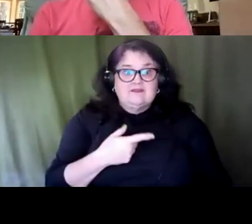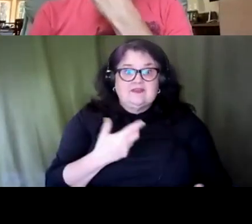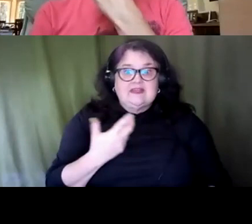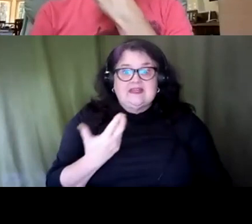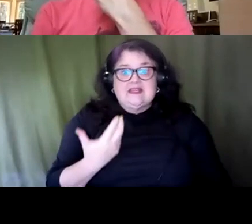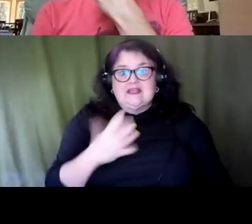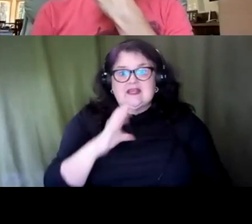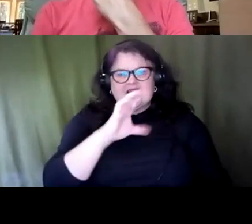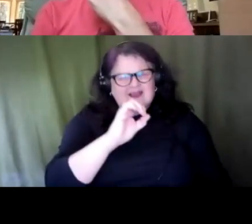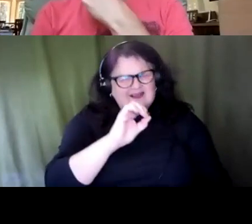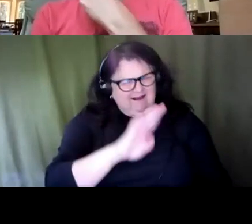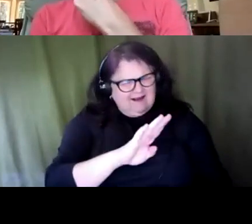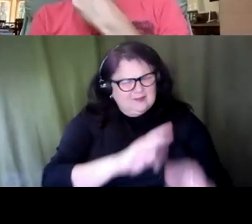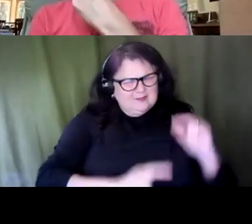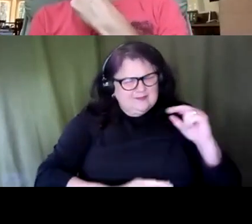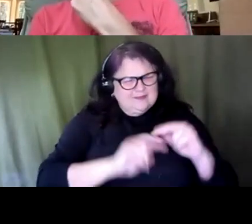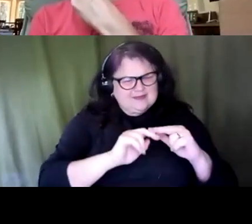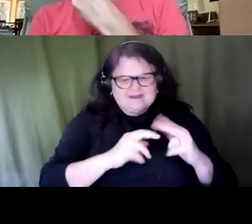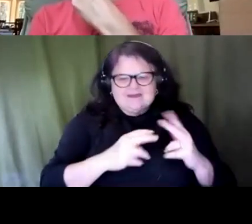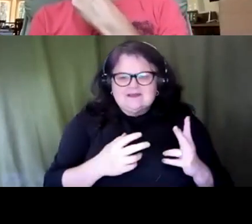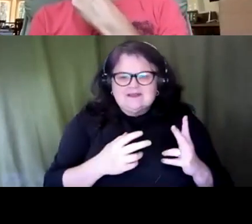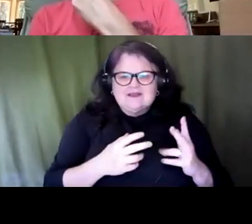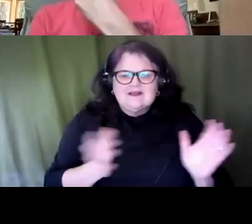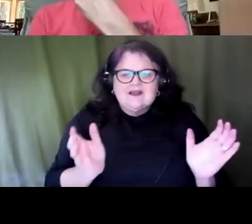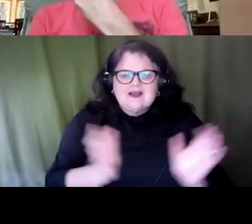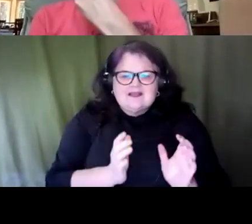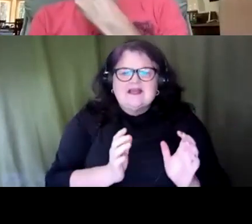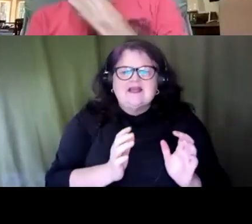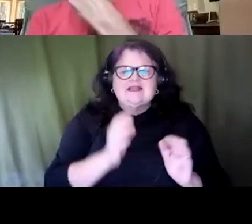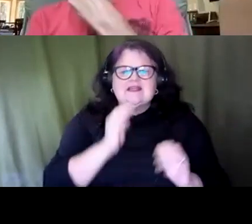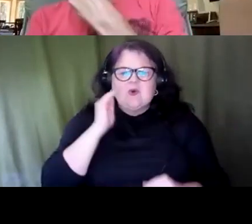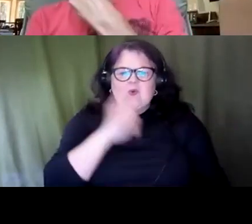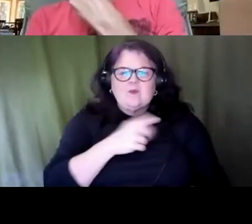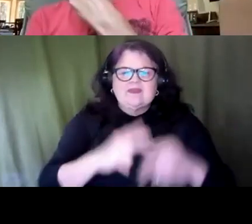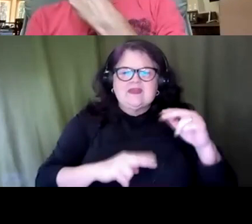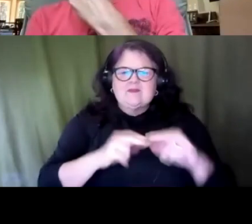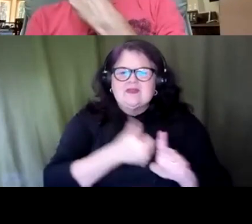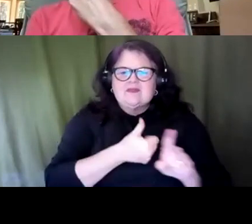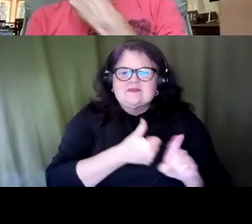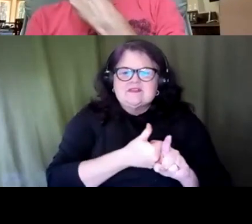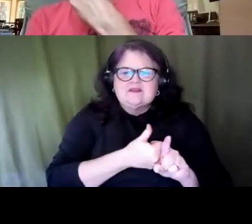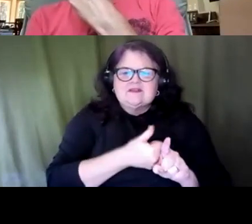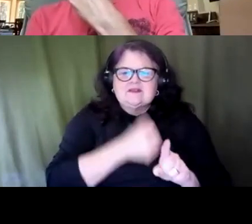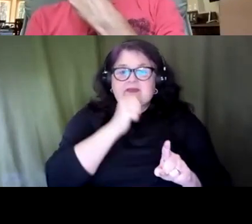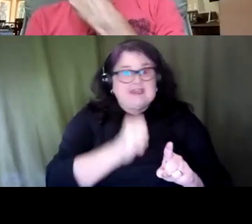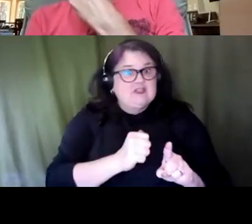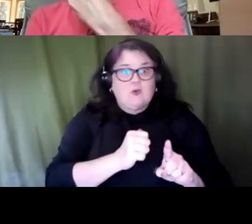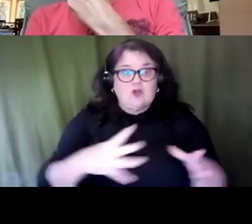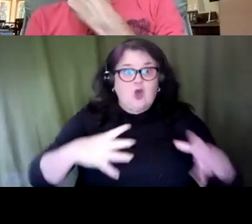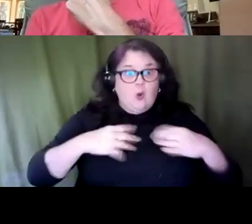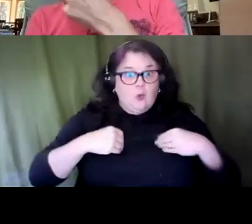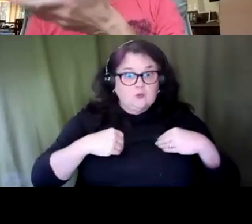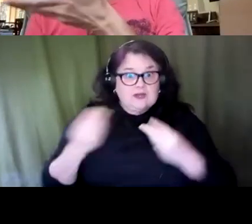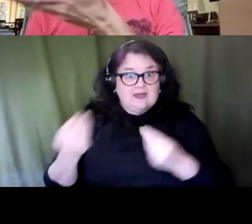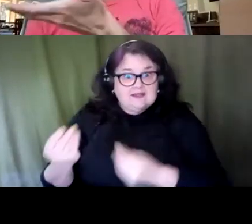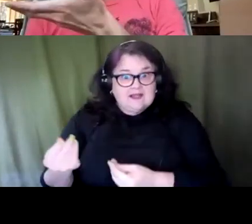building or a tiny home that they built themselves, but they don't own the land, then still the